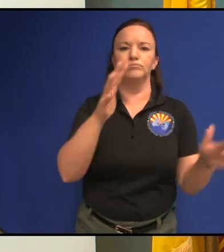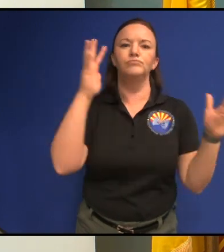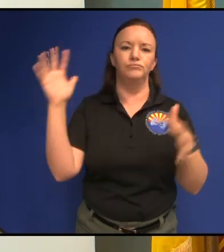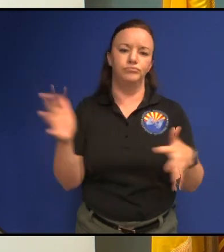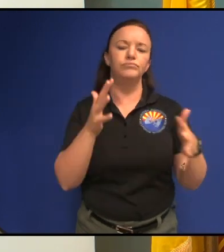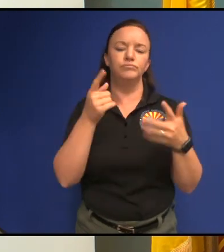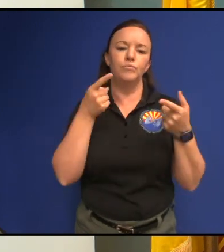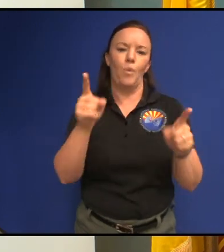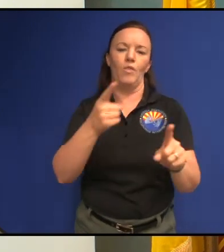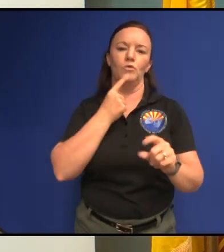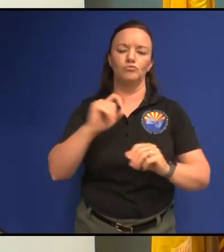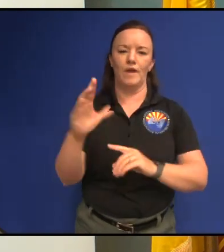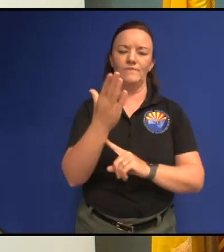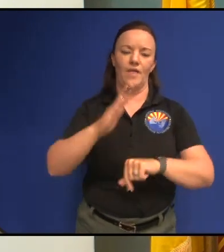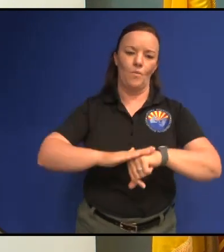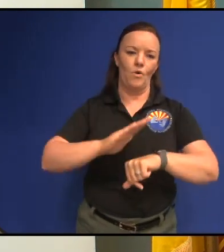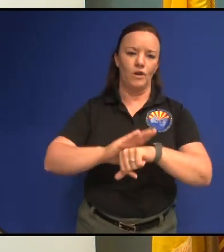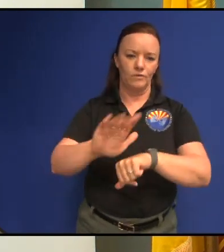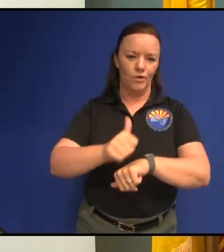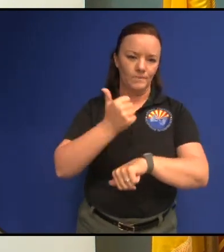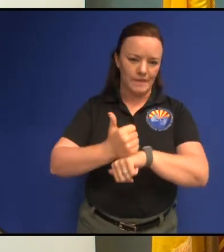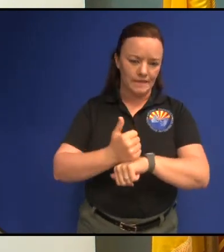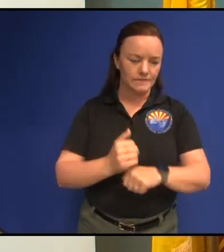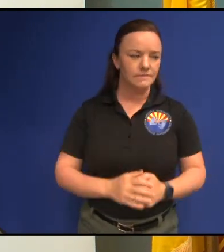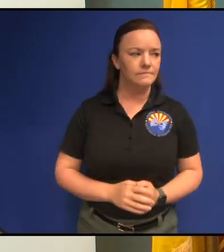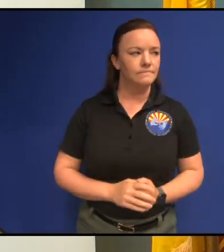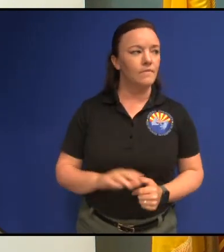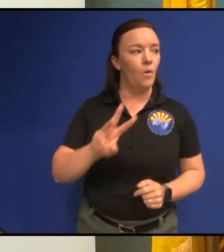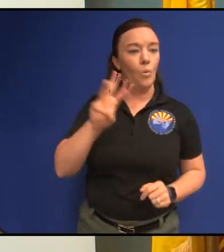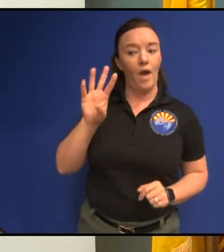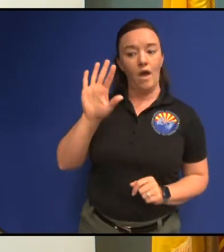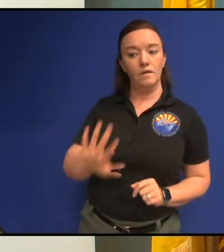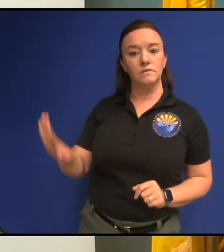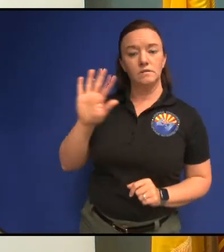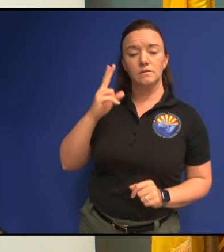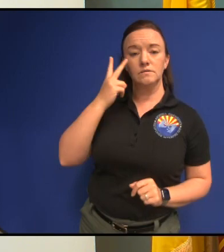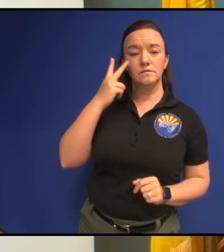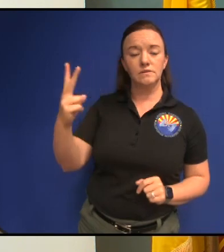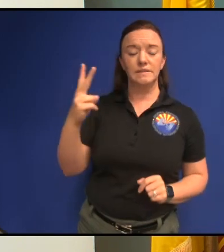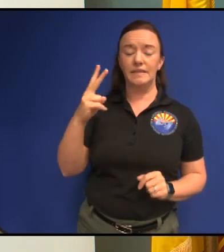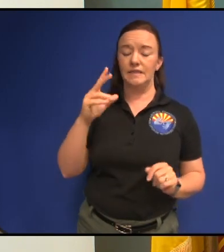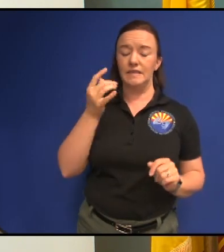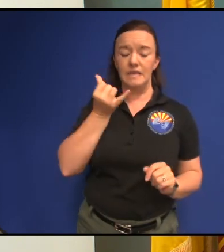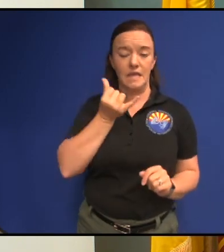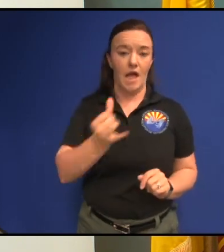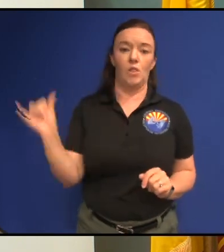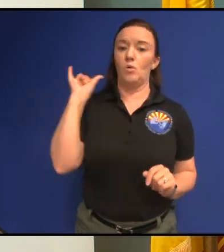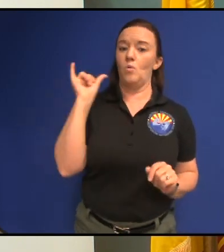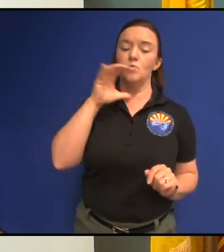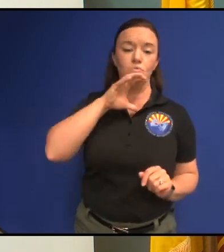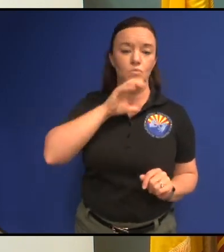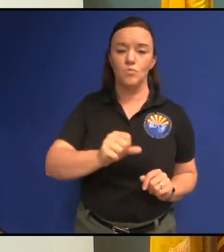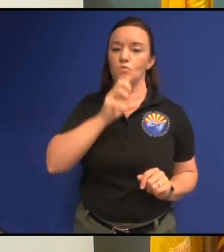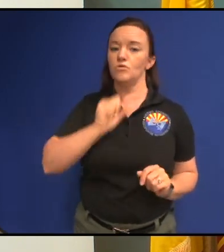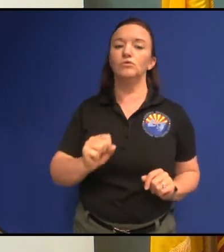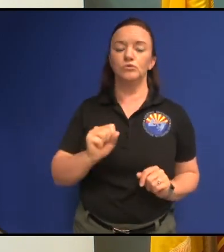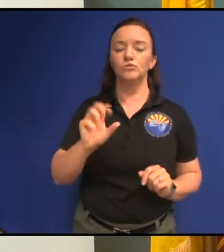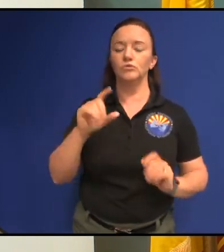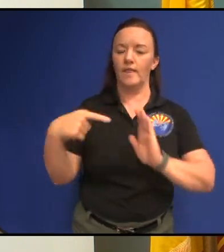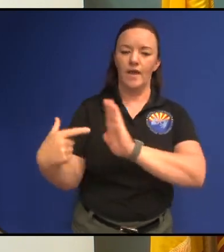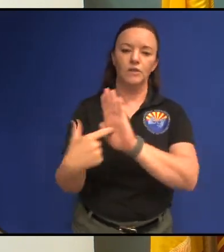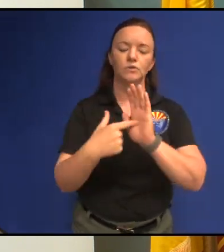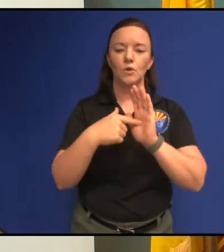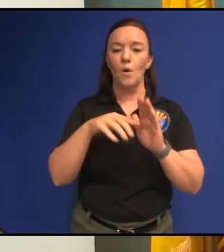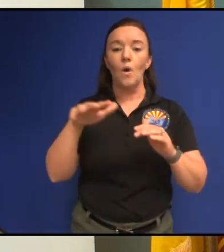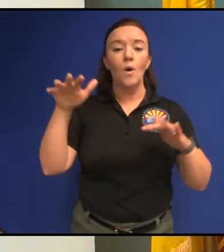the west, we still see this really large area of bright yellow and deep orange representing that really dry air